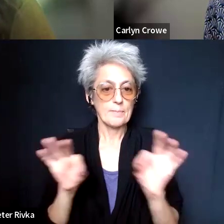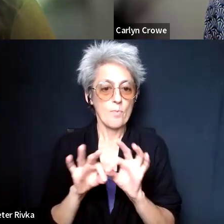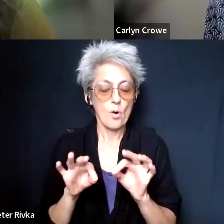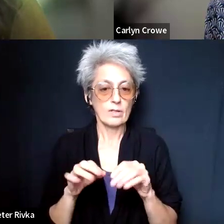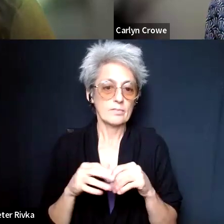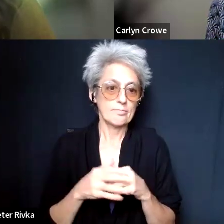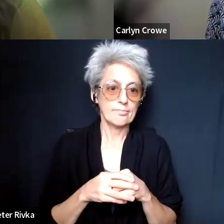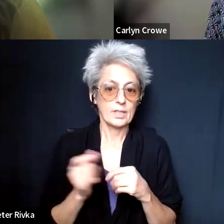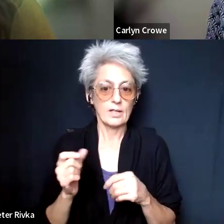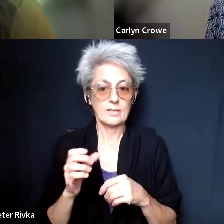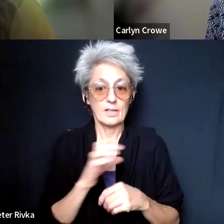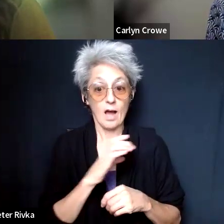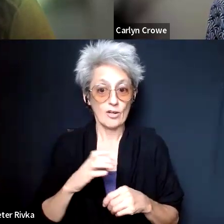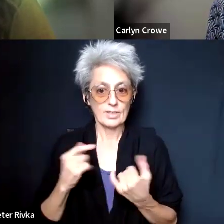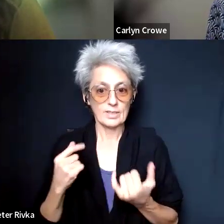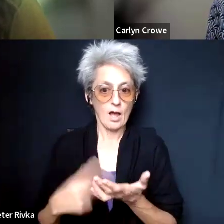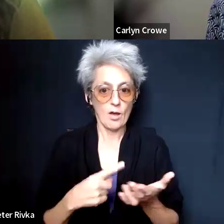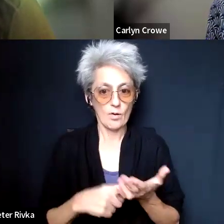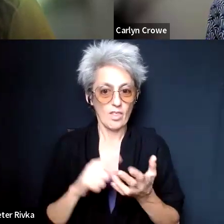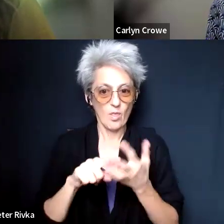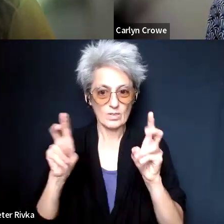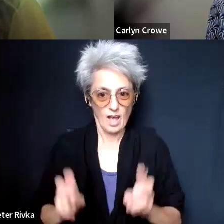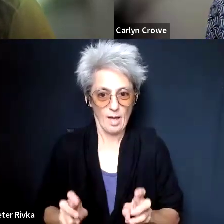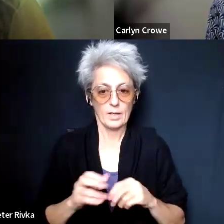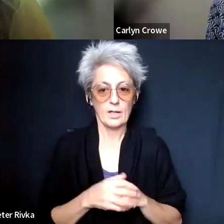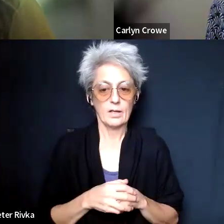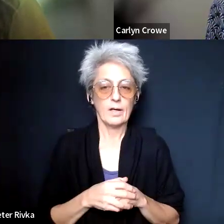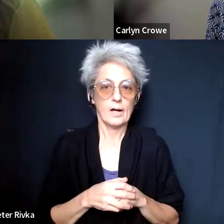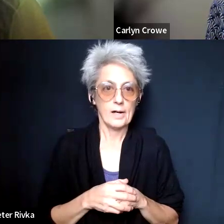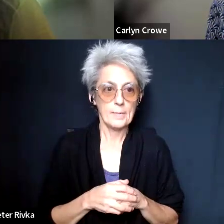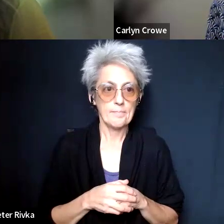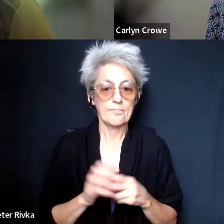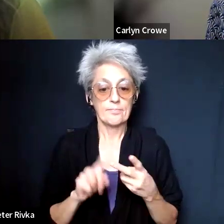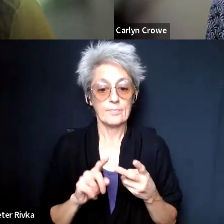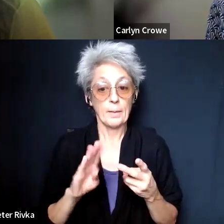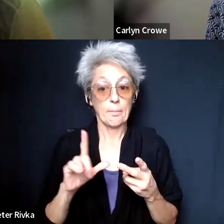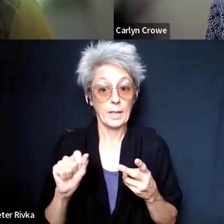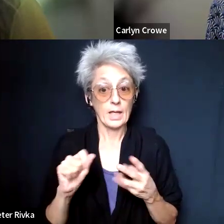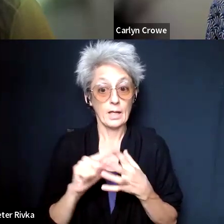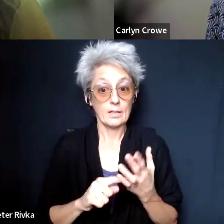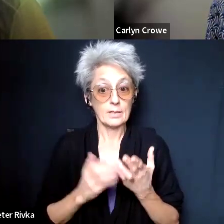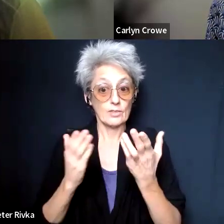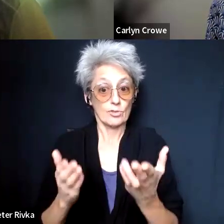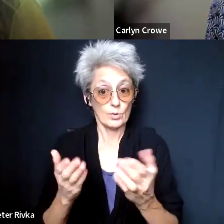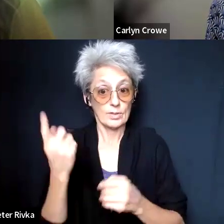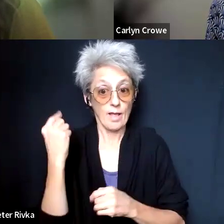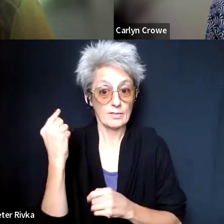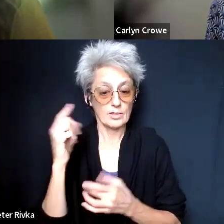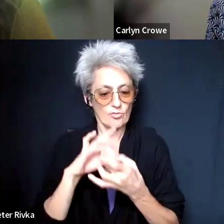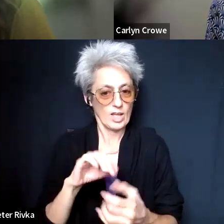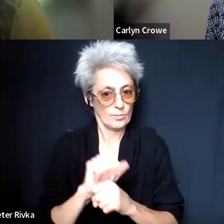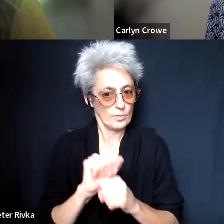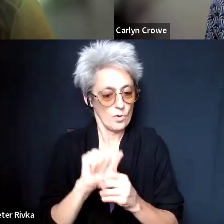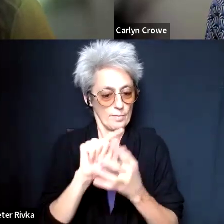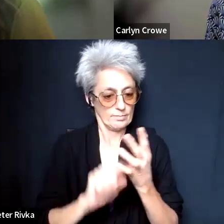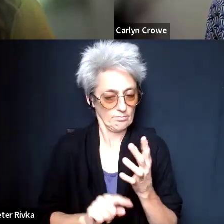in Congress. The fact that we had some significant bills introduced last year on employment, that